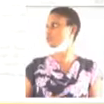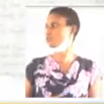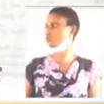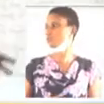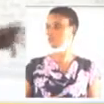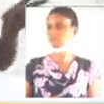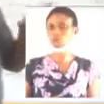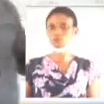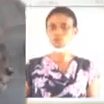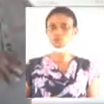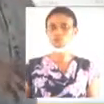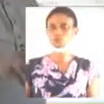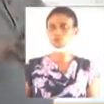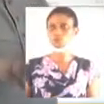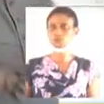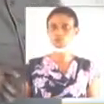organized into